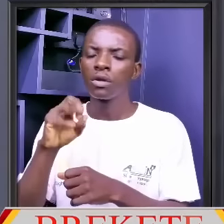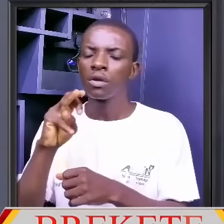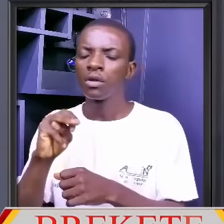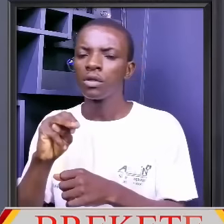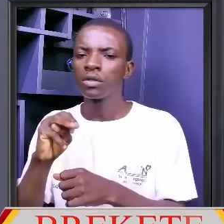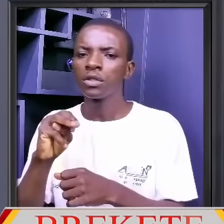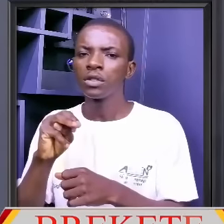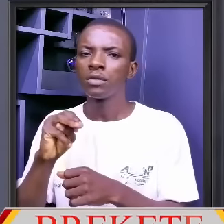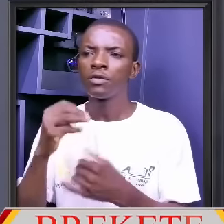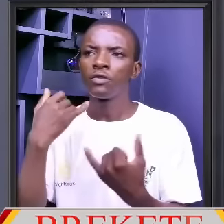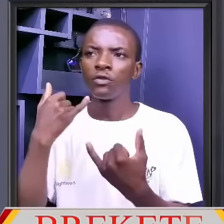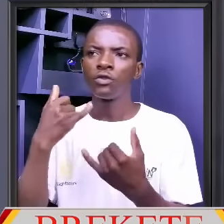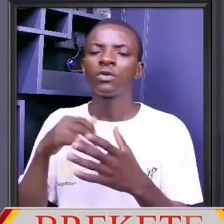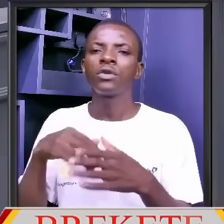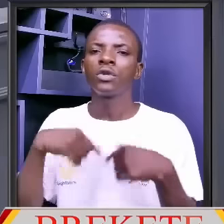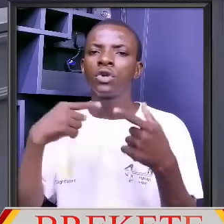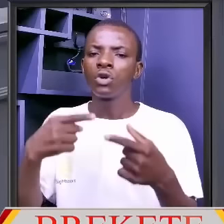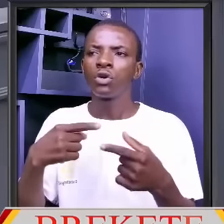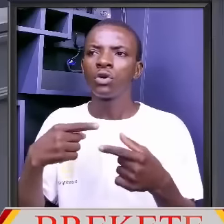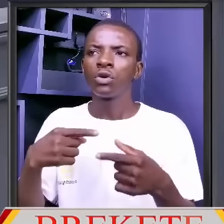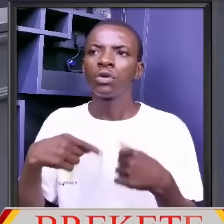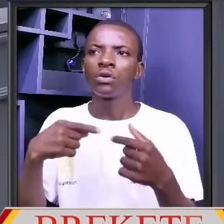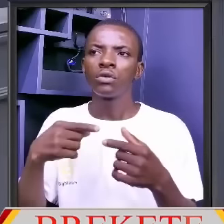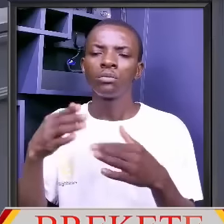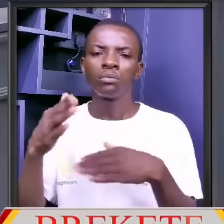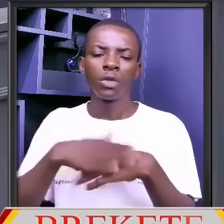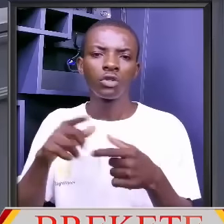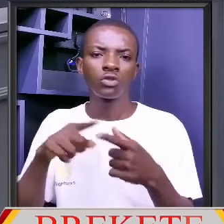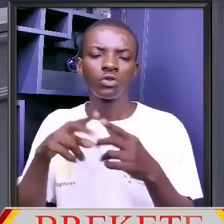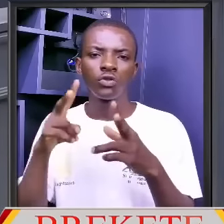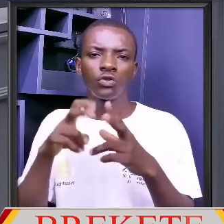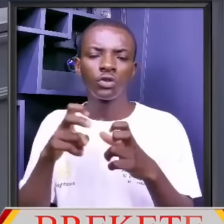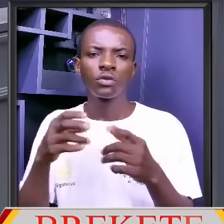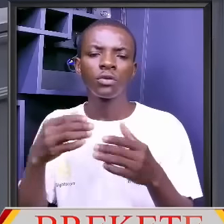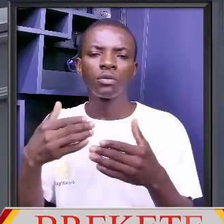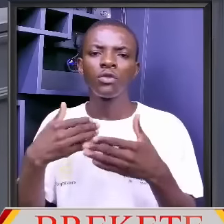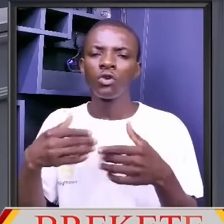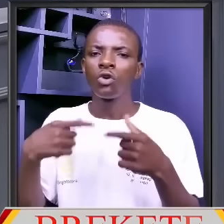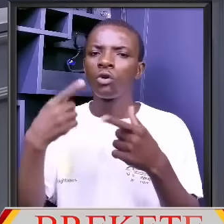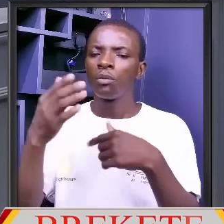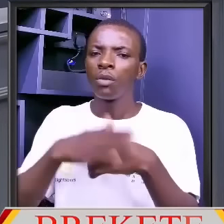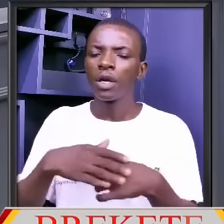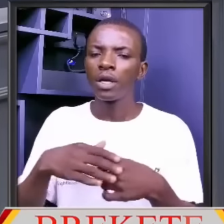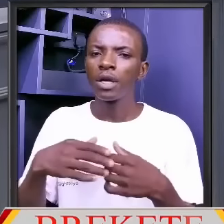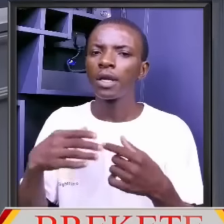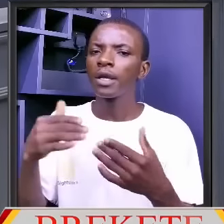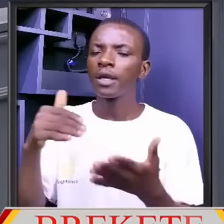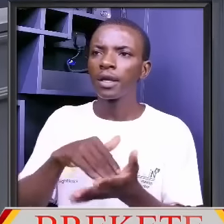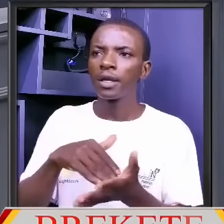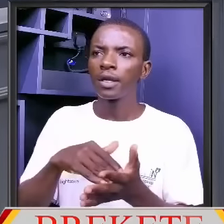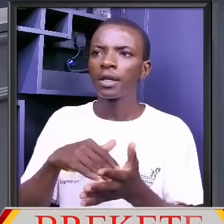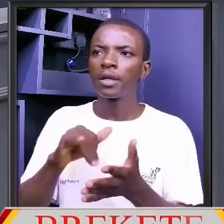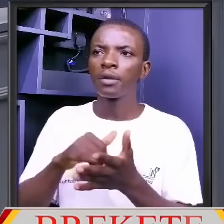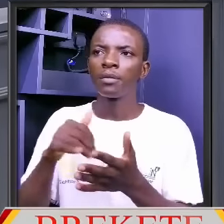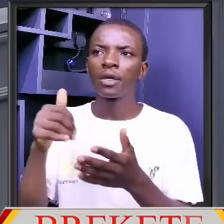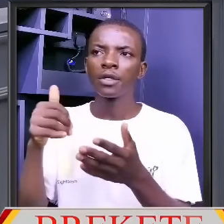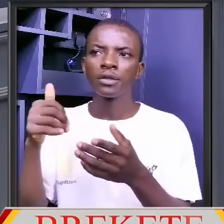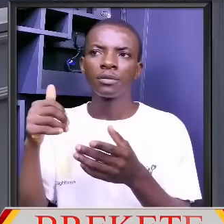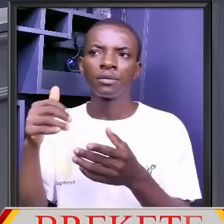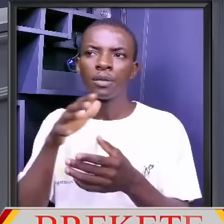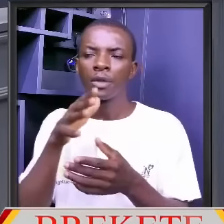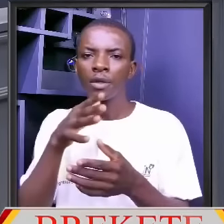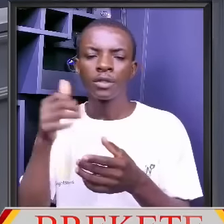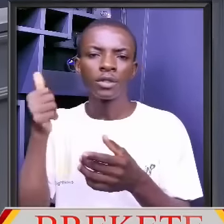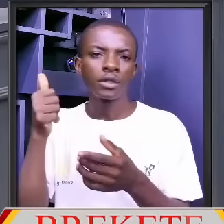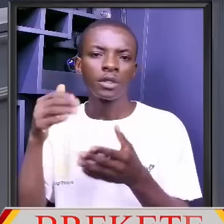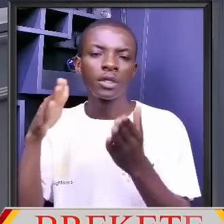number. I can't go back to village. But before he come back again, that my mama sister don't pack, leave me, because